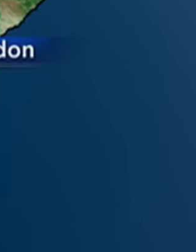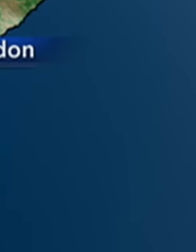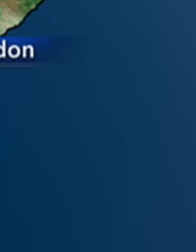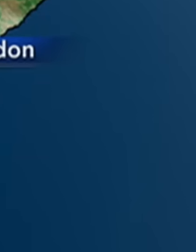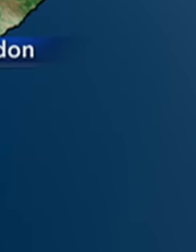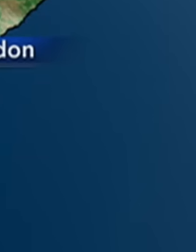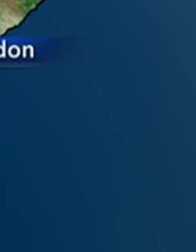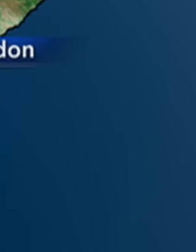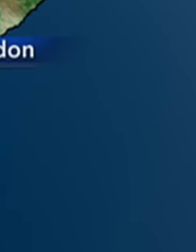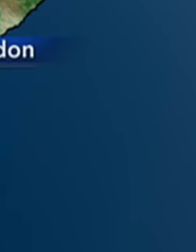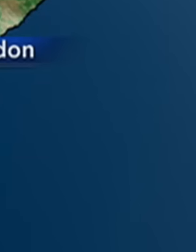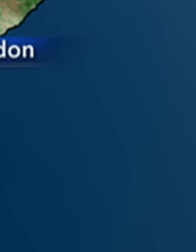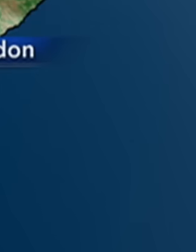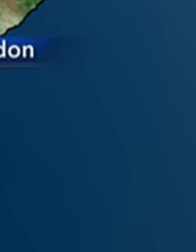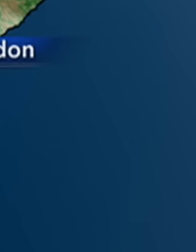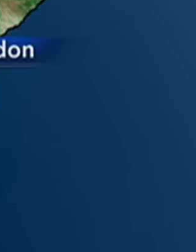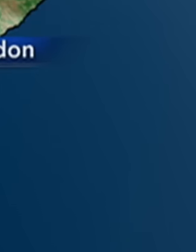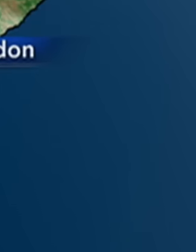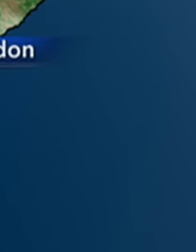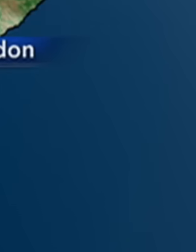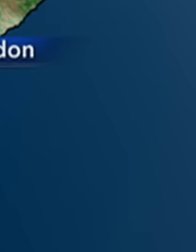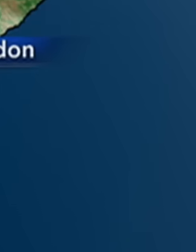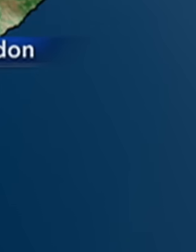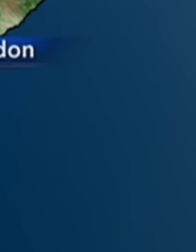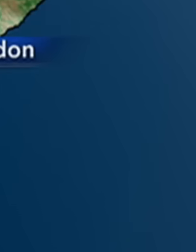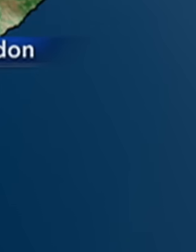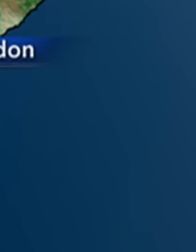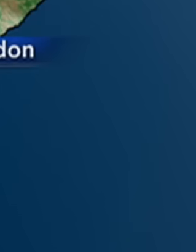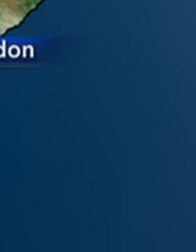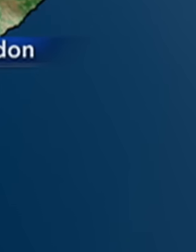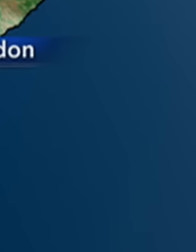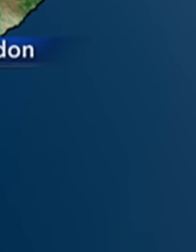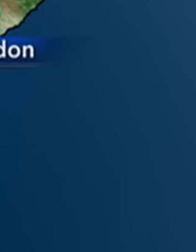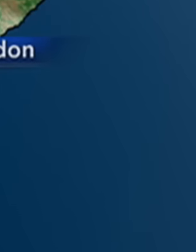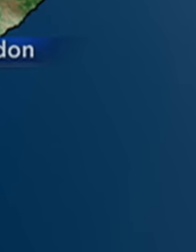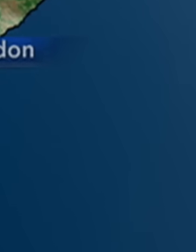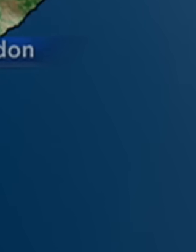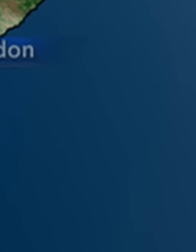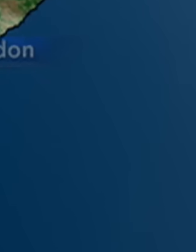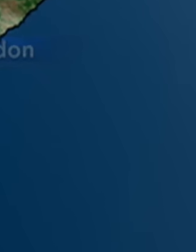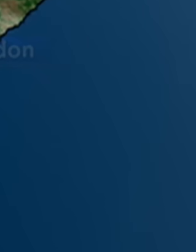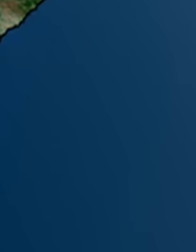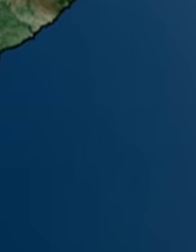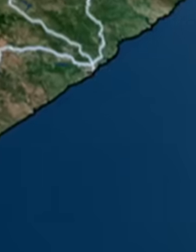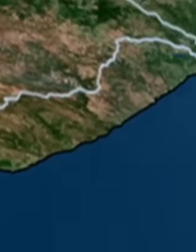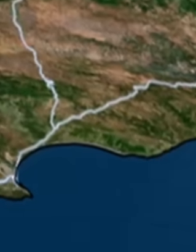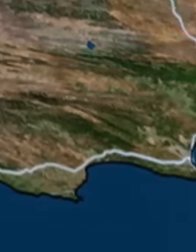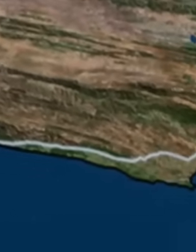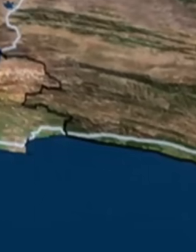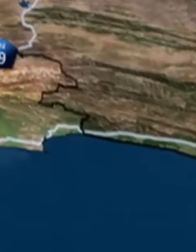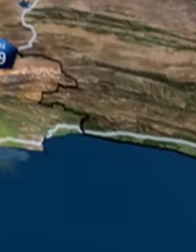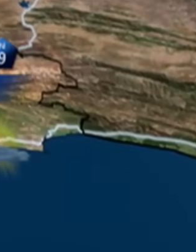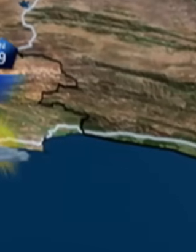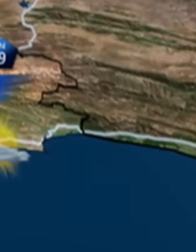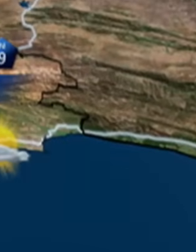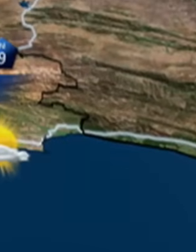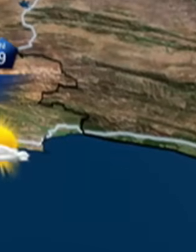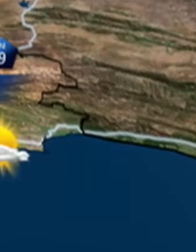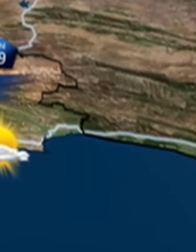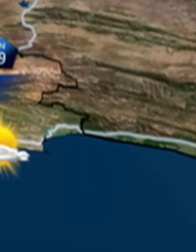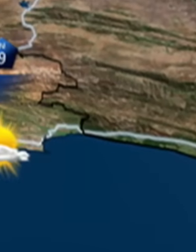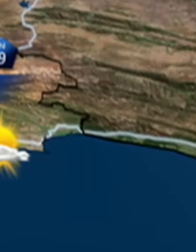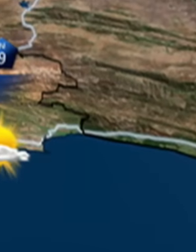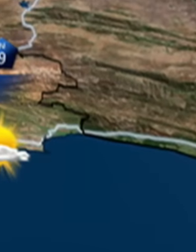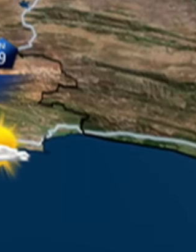se tseksalwa hona ka Maletswa le teng o tla hlophole empa re shebile hona ka Nojoli se tseksalwa hona ka Willem Mall le teng o hlokomela o tla hlophole re kgate di rita